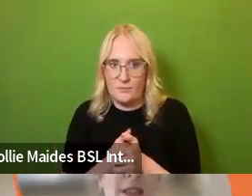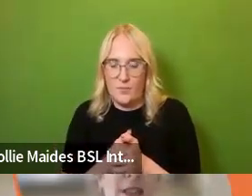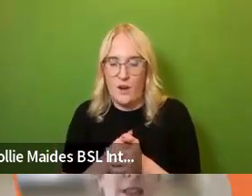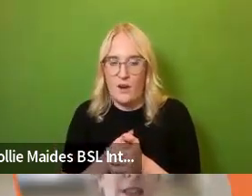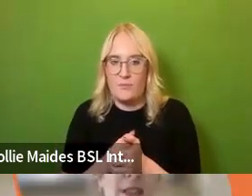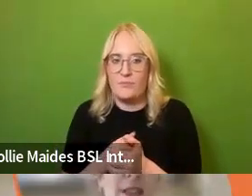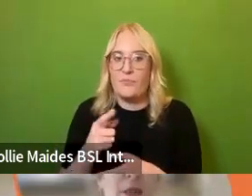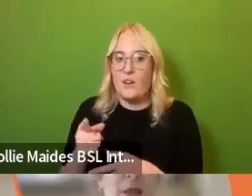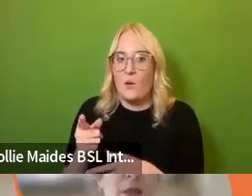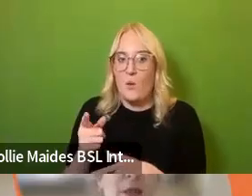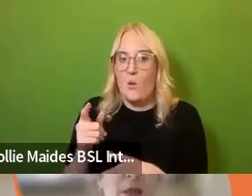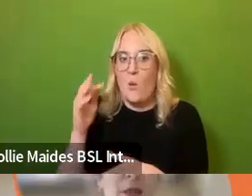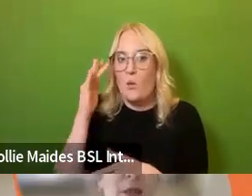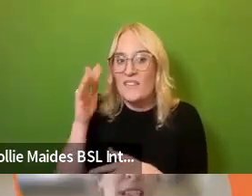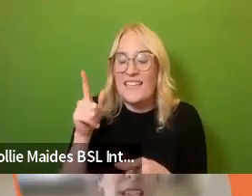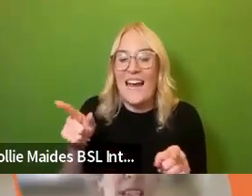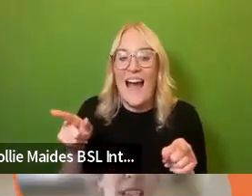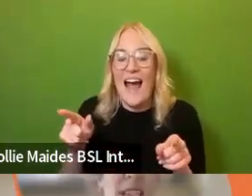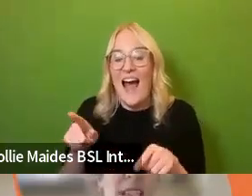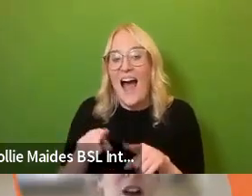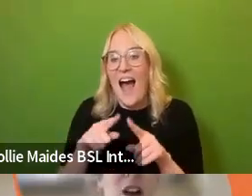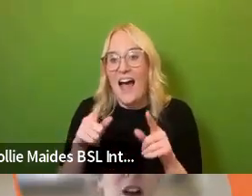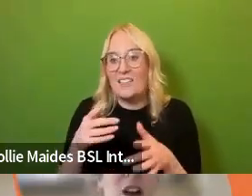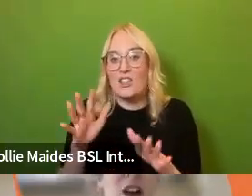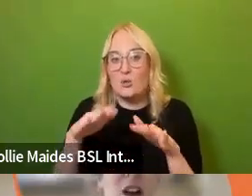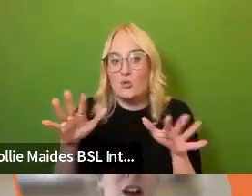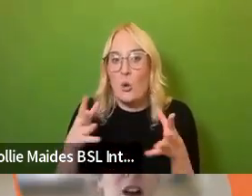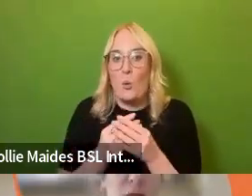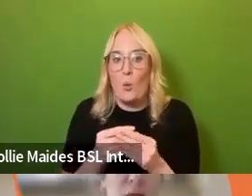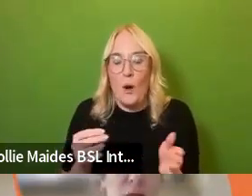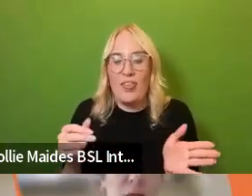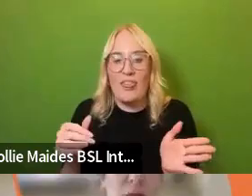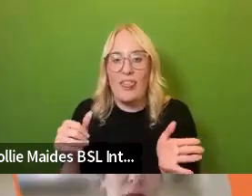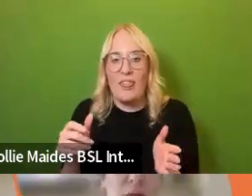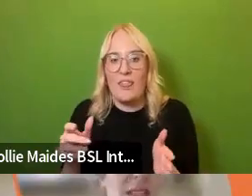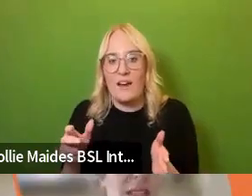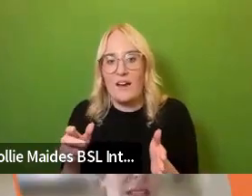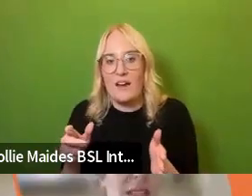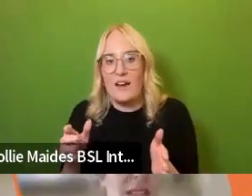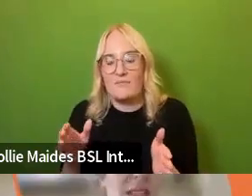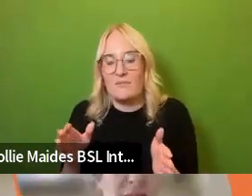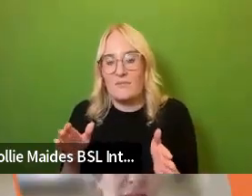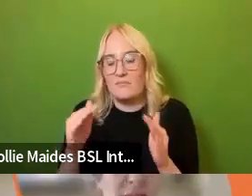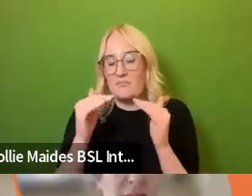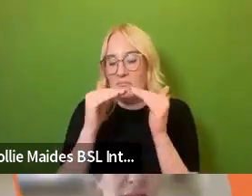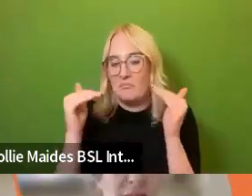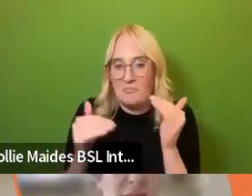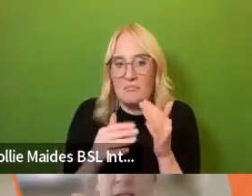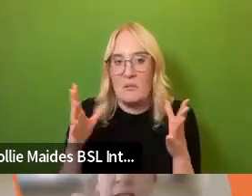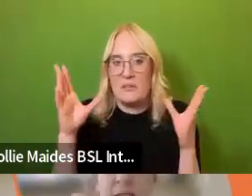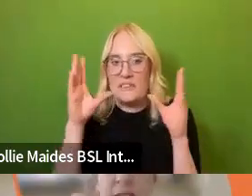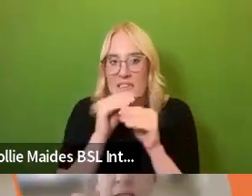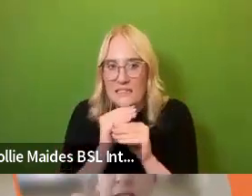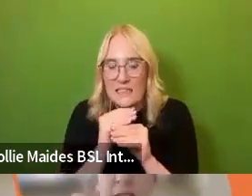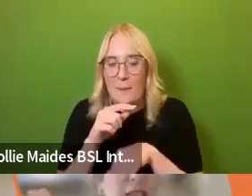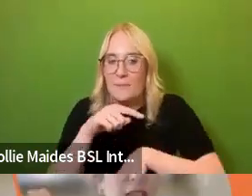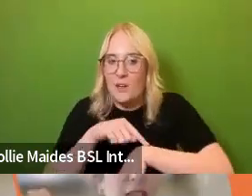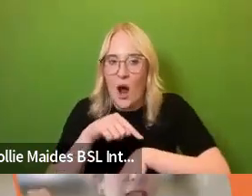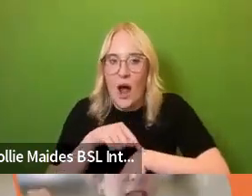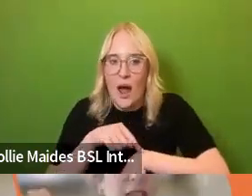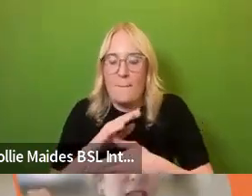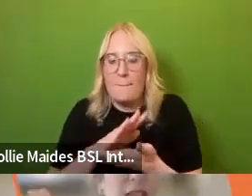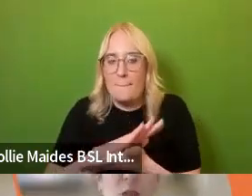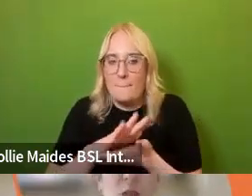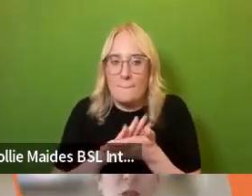These children often experience higher stress levels and larger spikes in cortisol, which is the